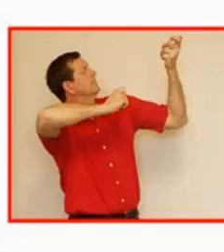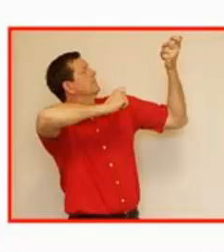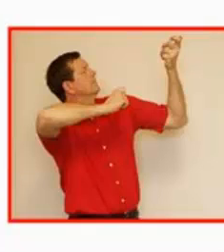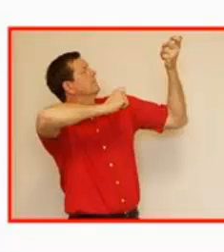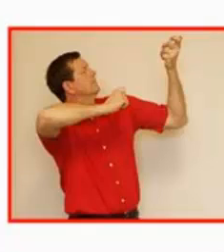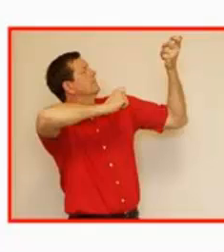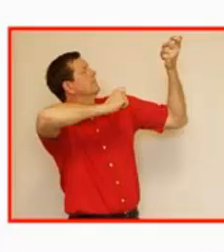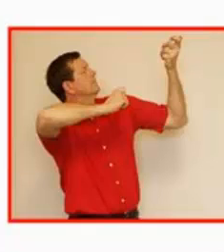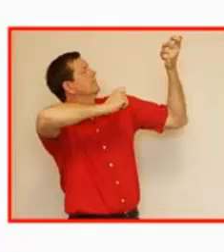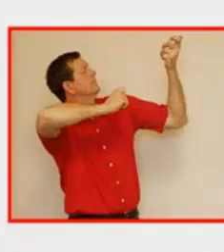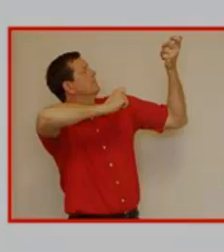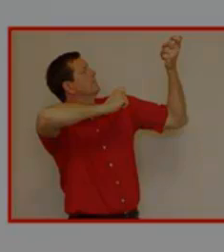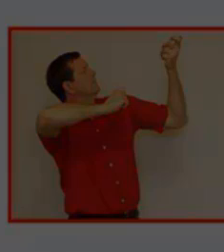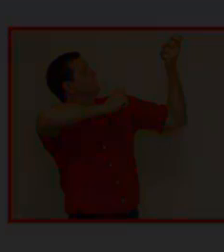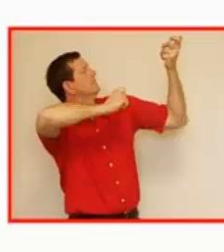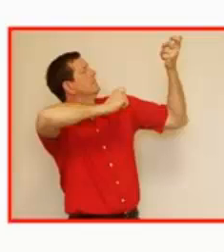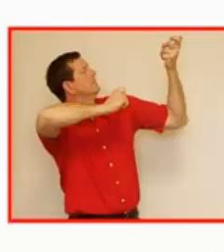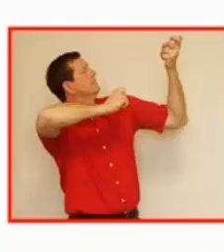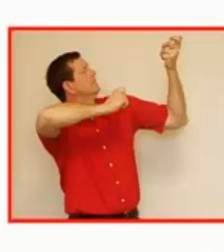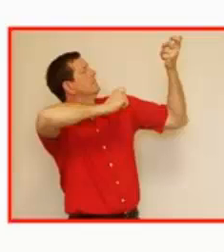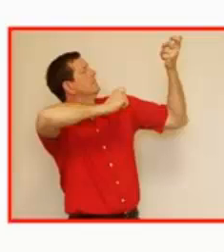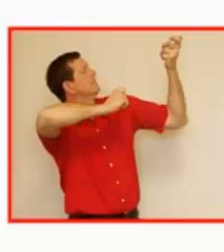wrote many years ago.